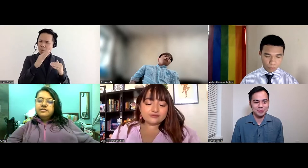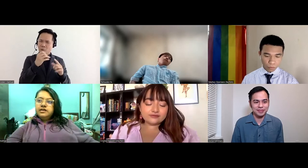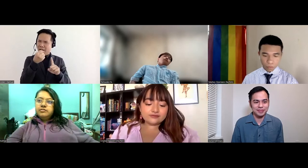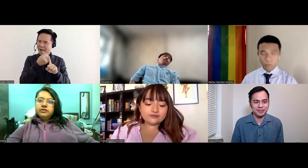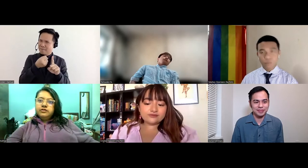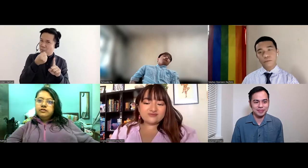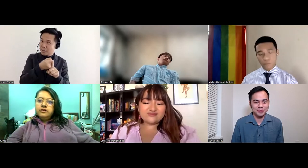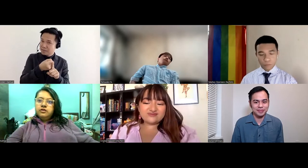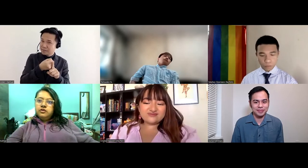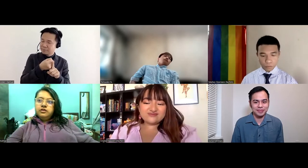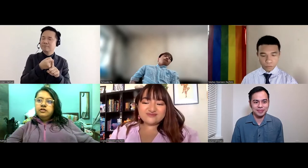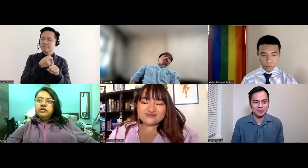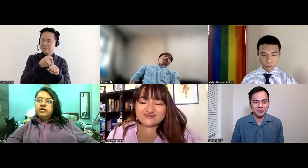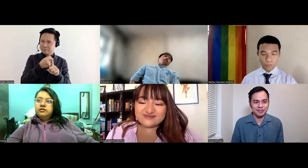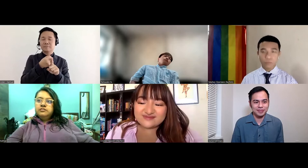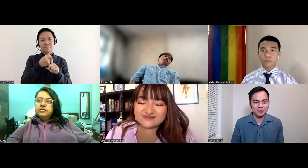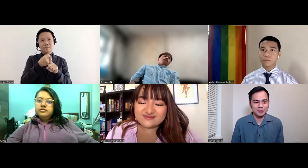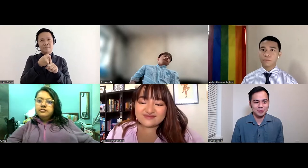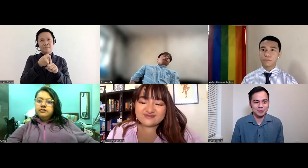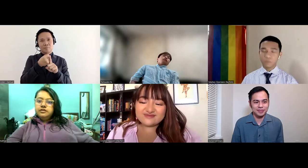it has become a global,